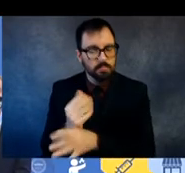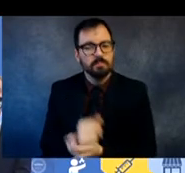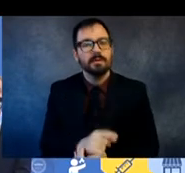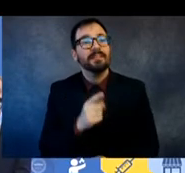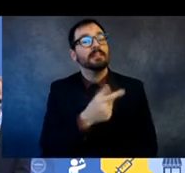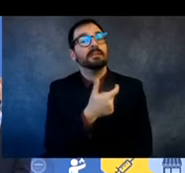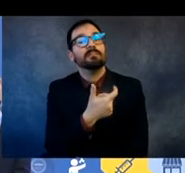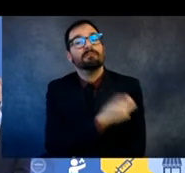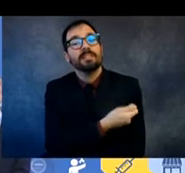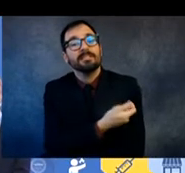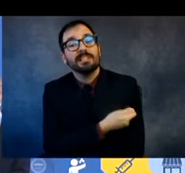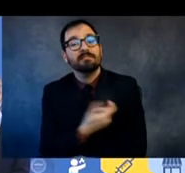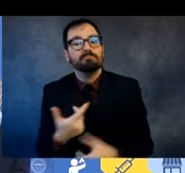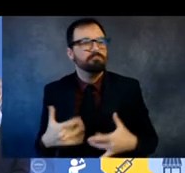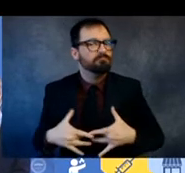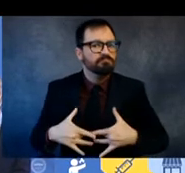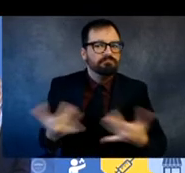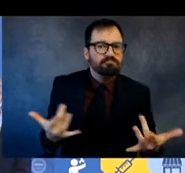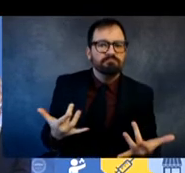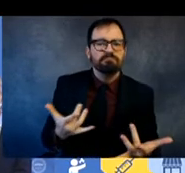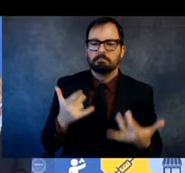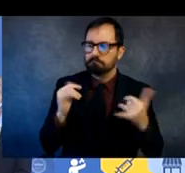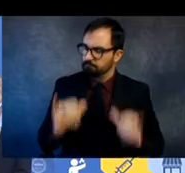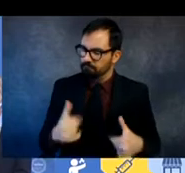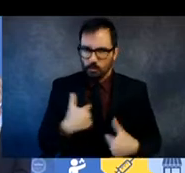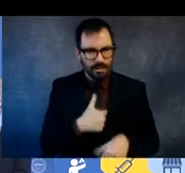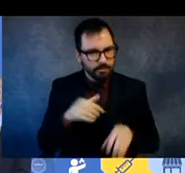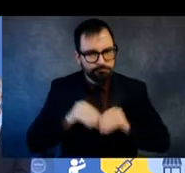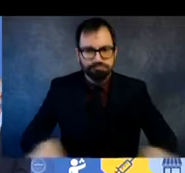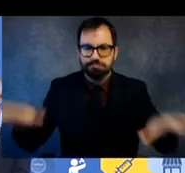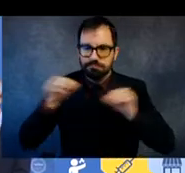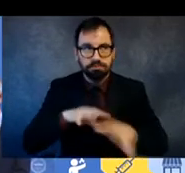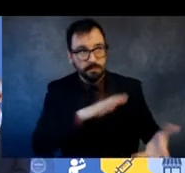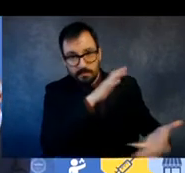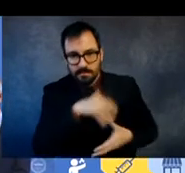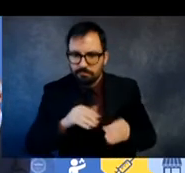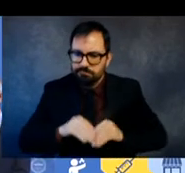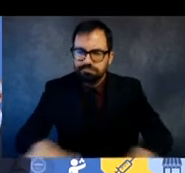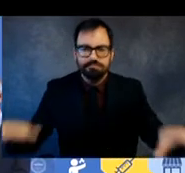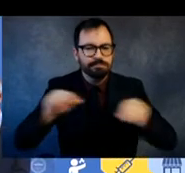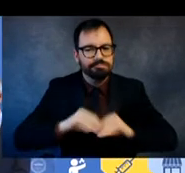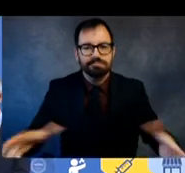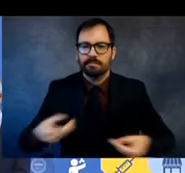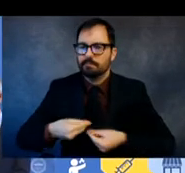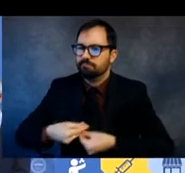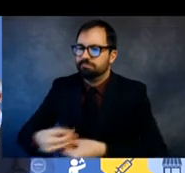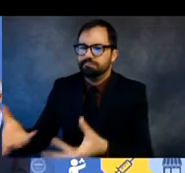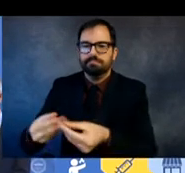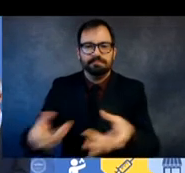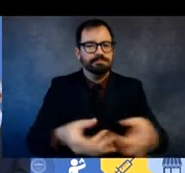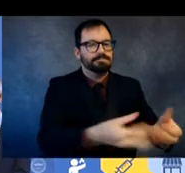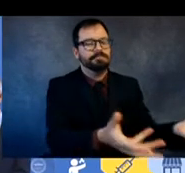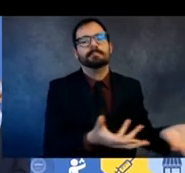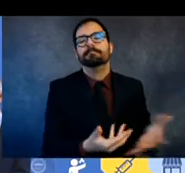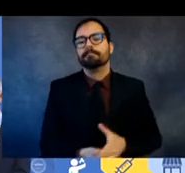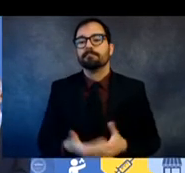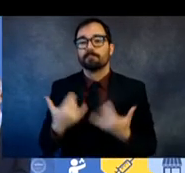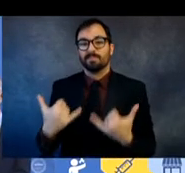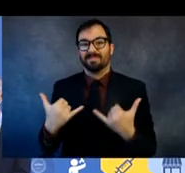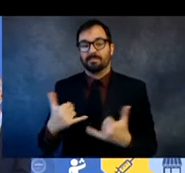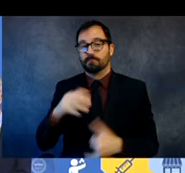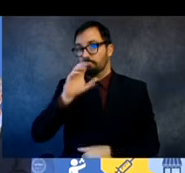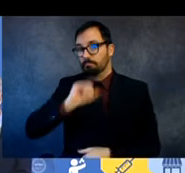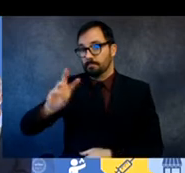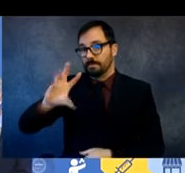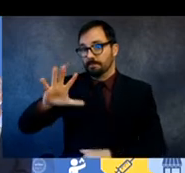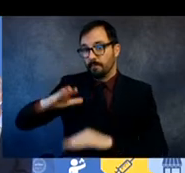311. As far as vaccines, we continue to support the state in the vaccine rollout. Right now, adults 65 and older